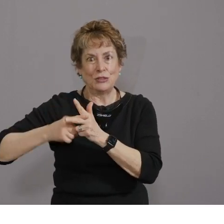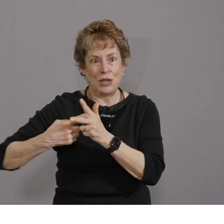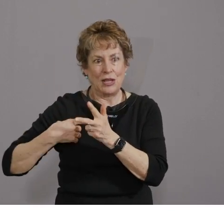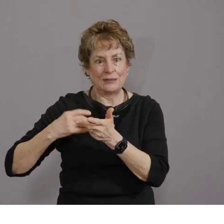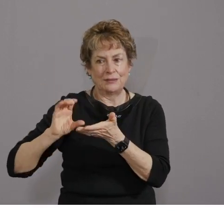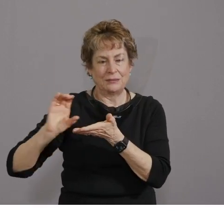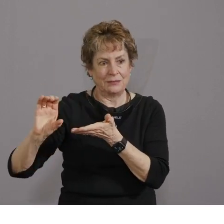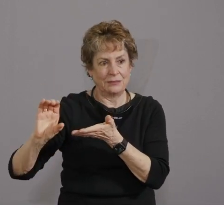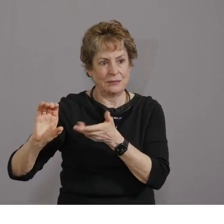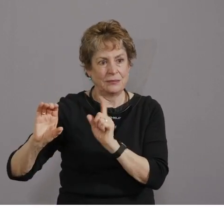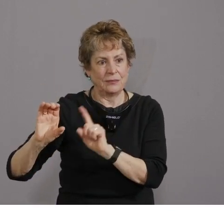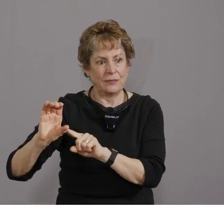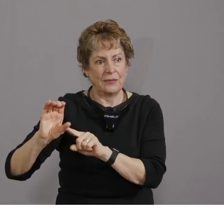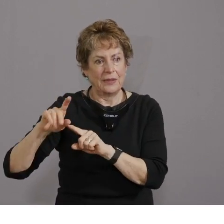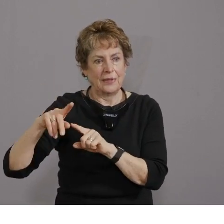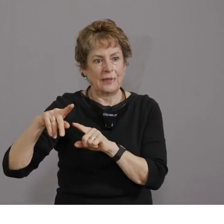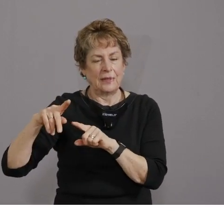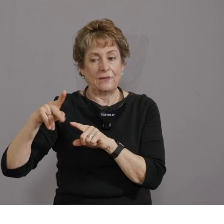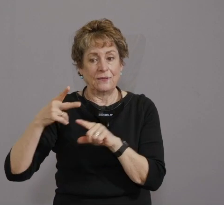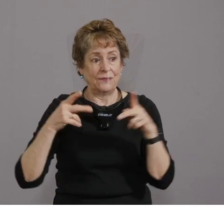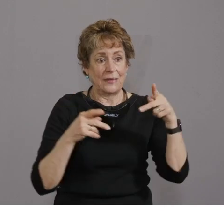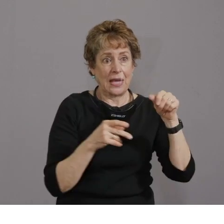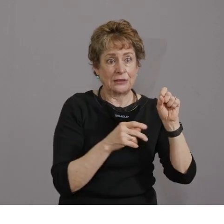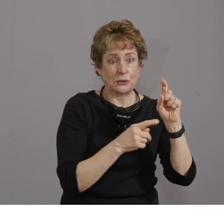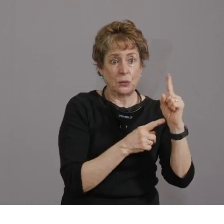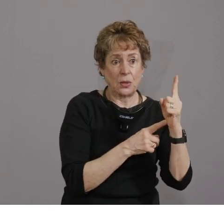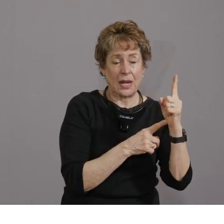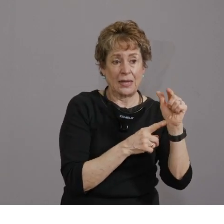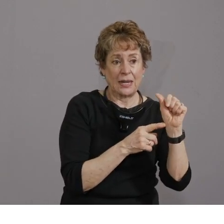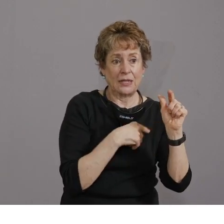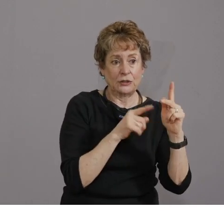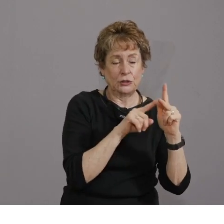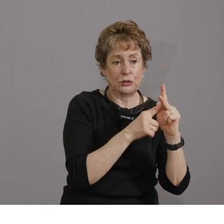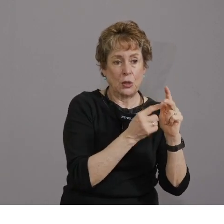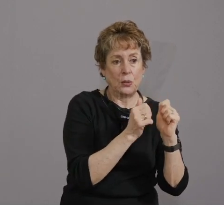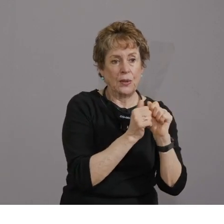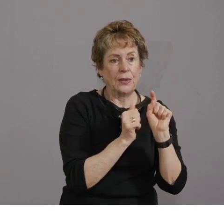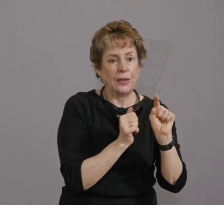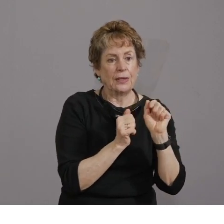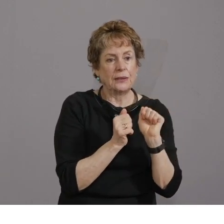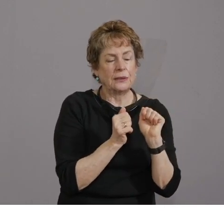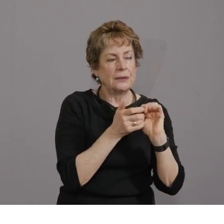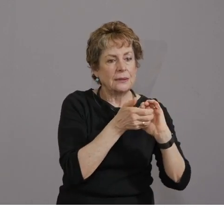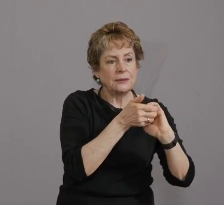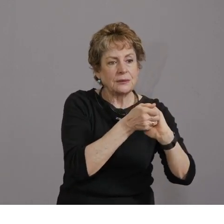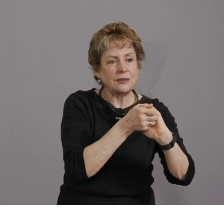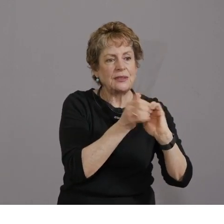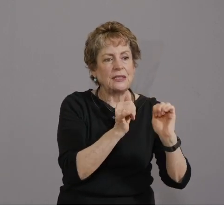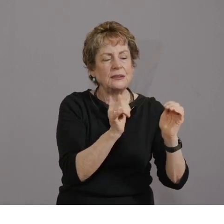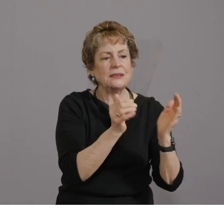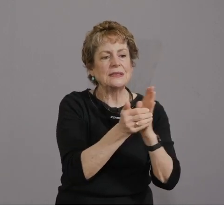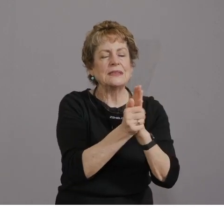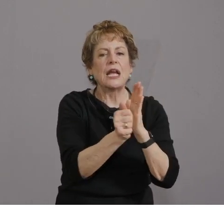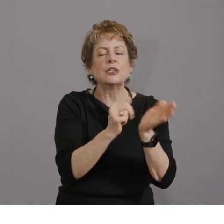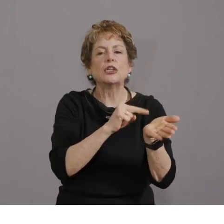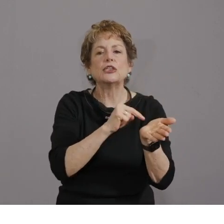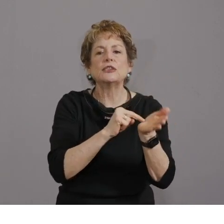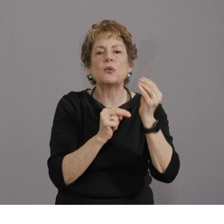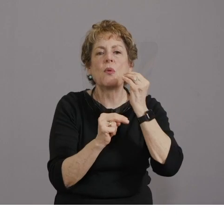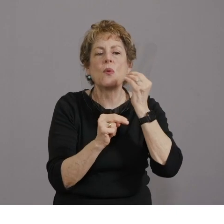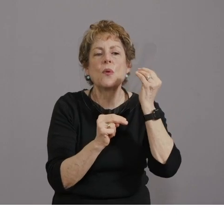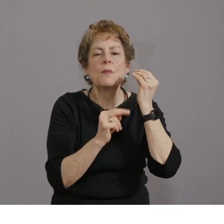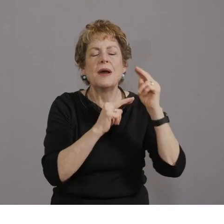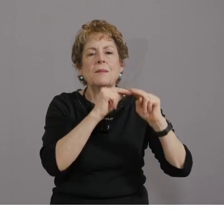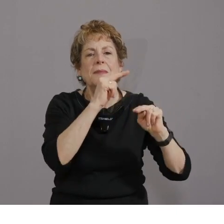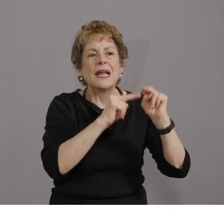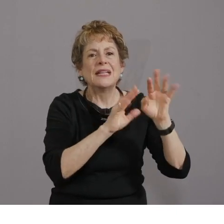in phase 1 of that partnership our skilled nursing facilities, which are our highest acuity long-term care facilities.